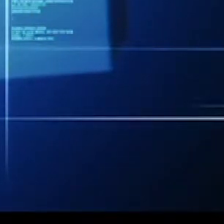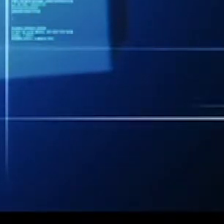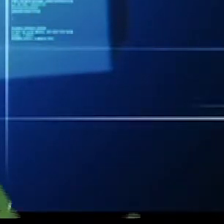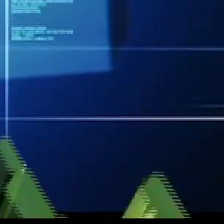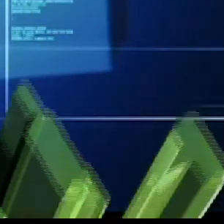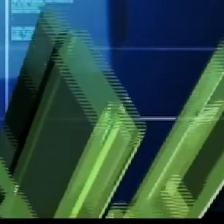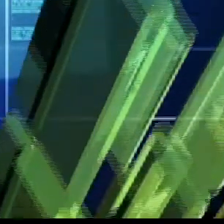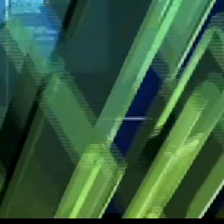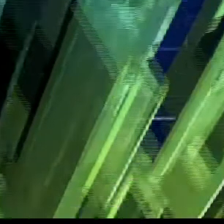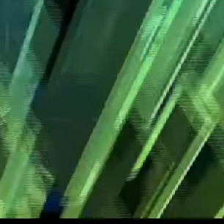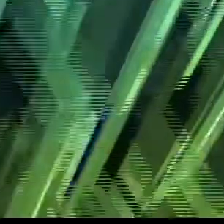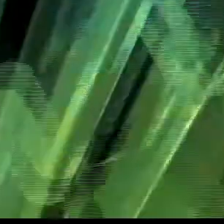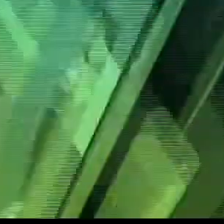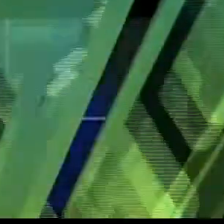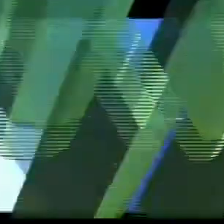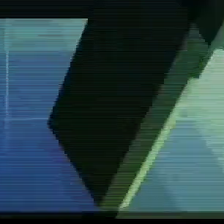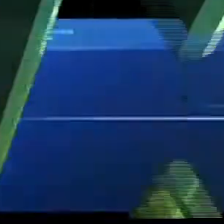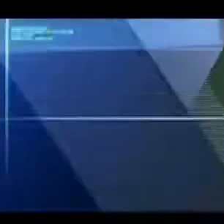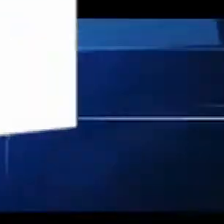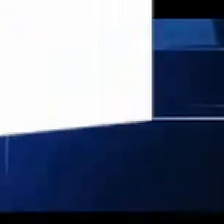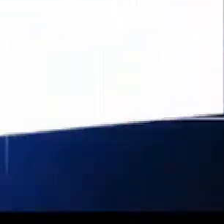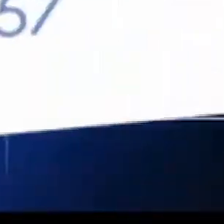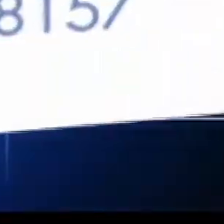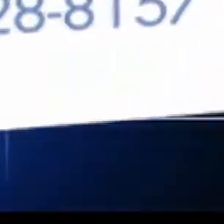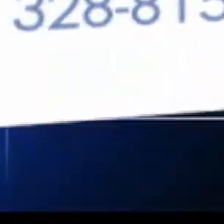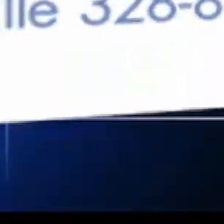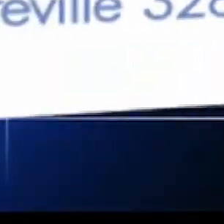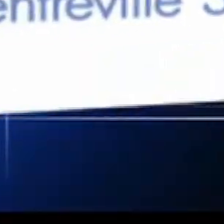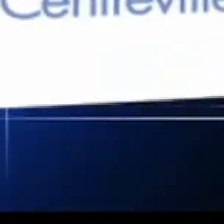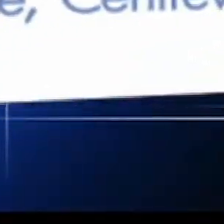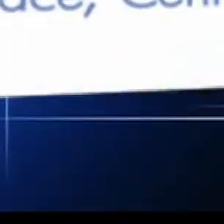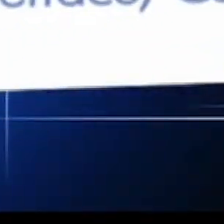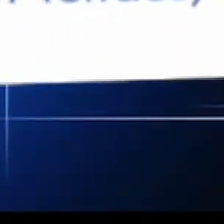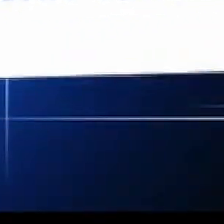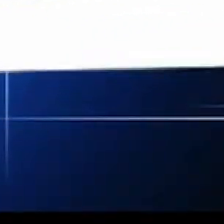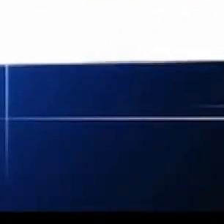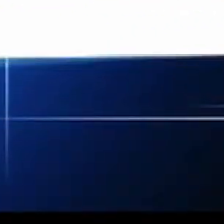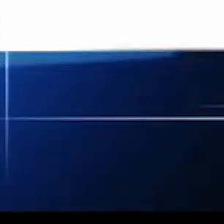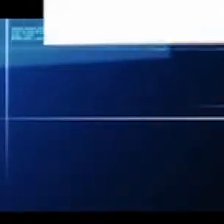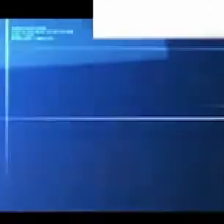This is ZNS Total Sports, brought to you by Fourth Terrace Diagnostic Center.